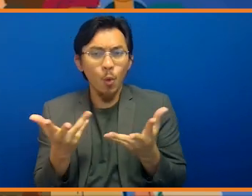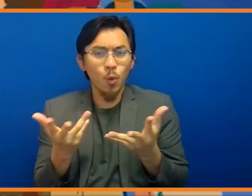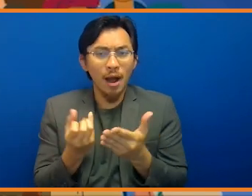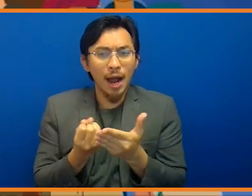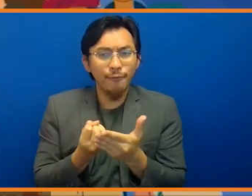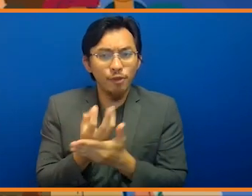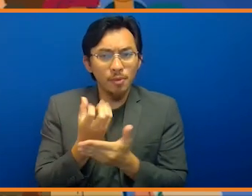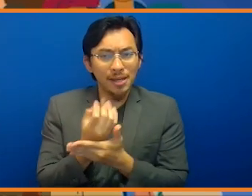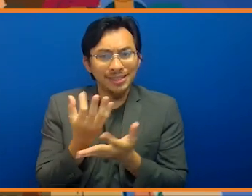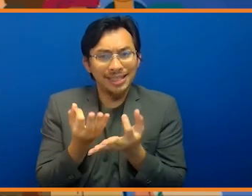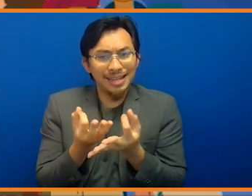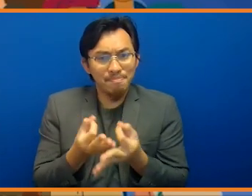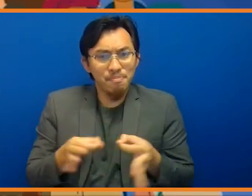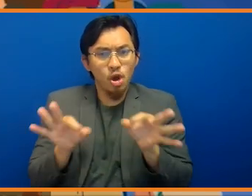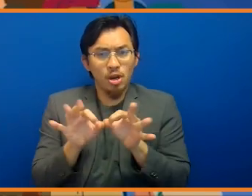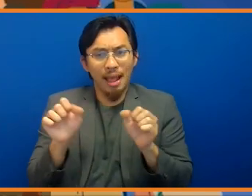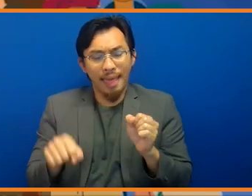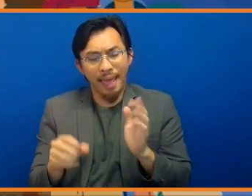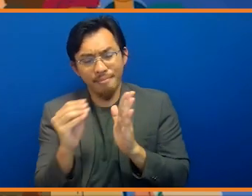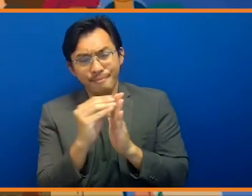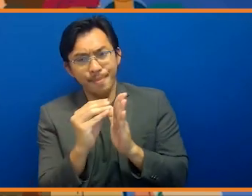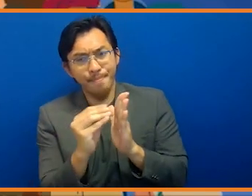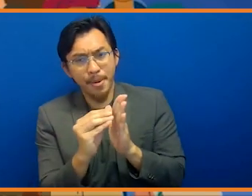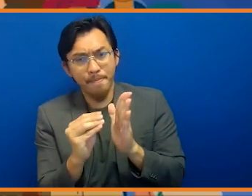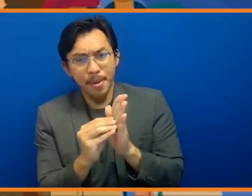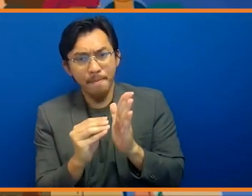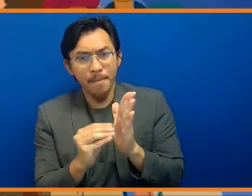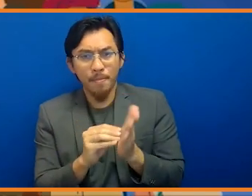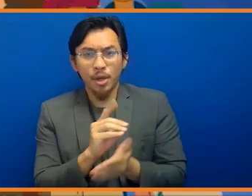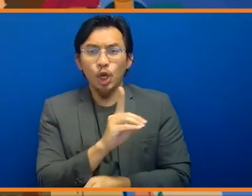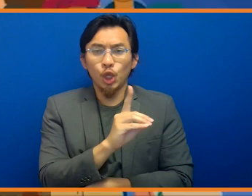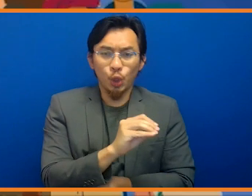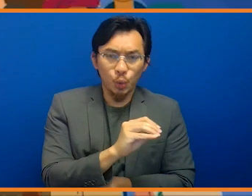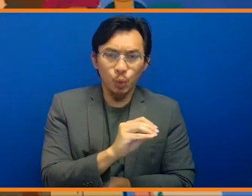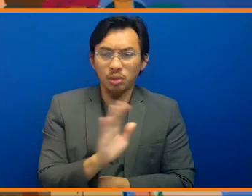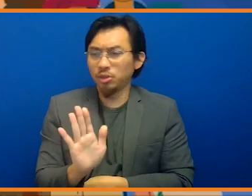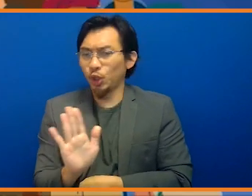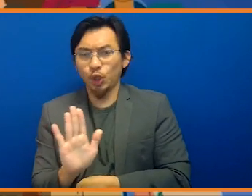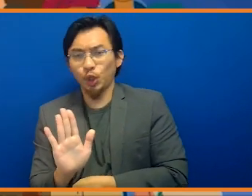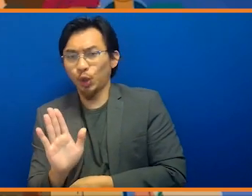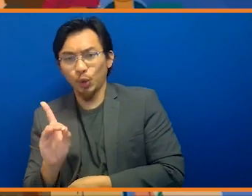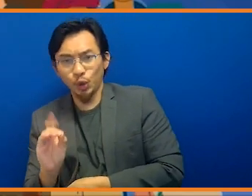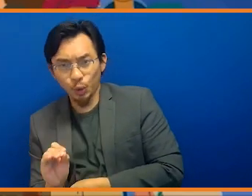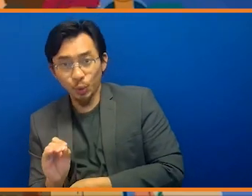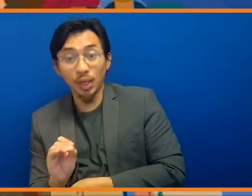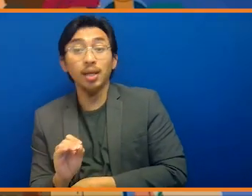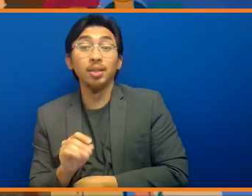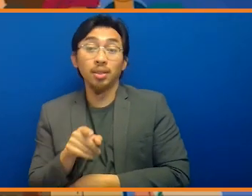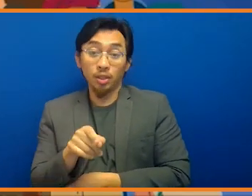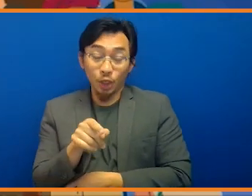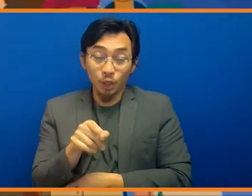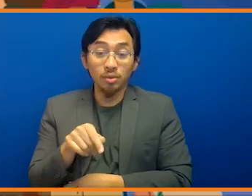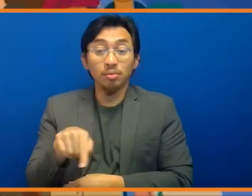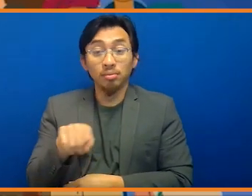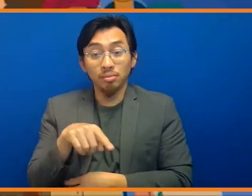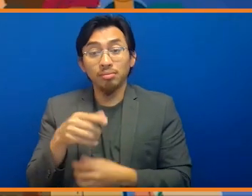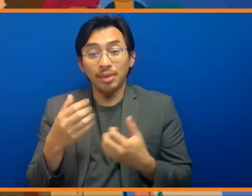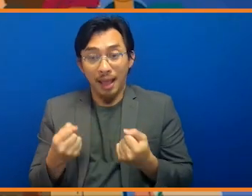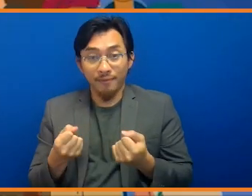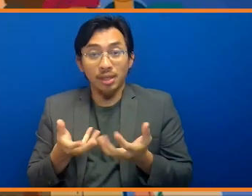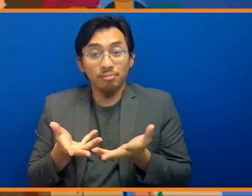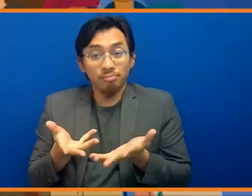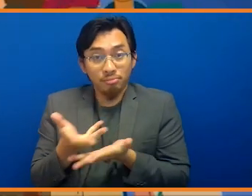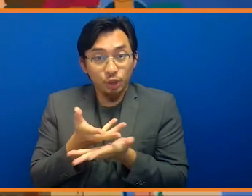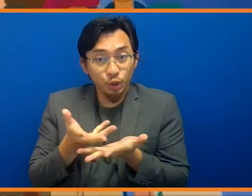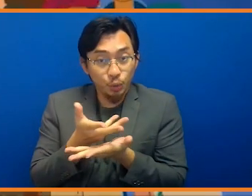the most important that we can harvest it, and what is do's and what is don'ts? So for that one, we will